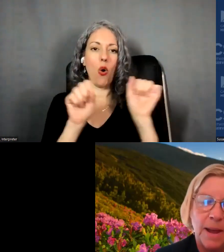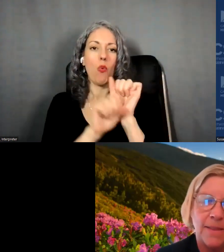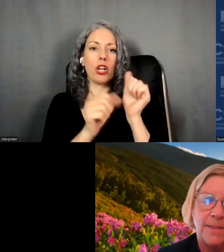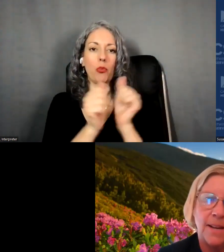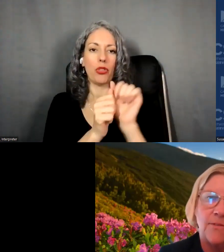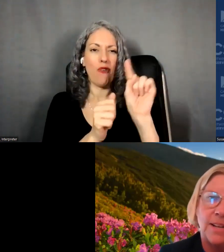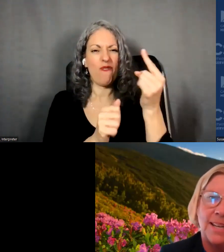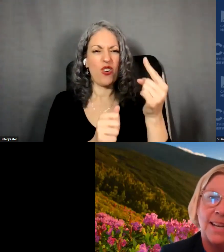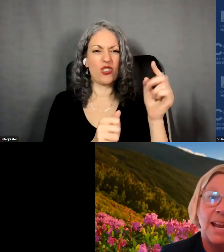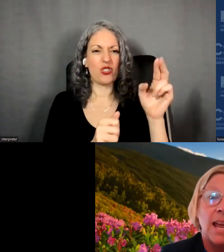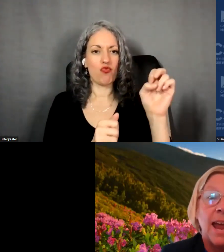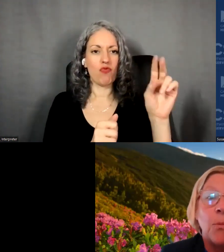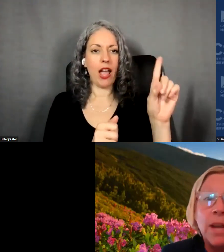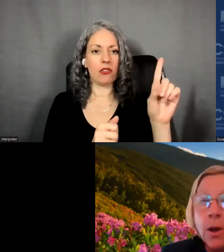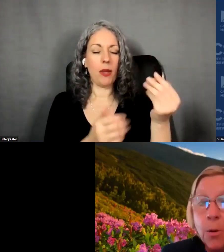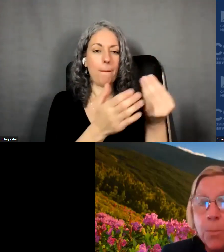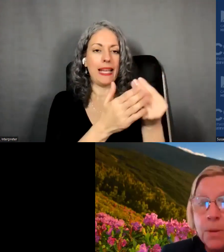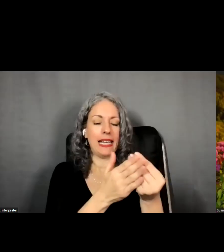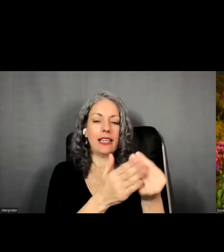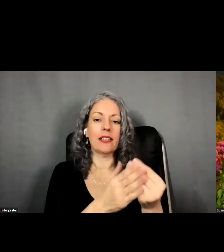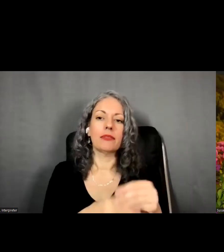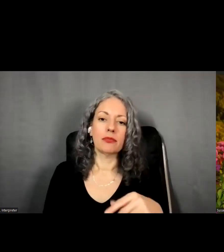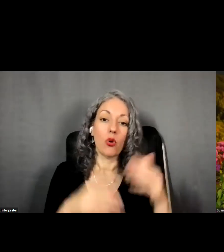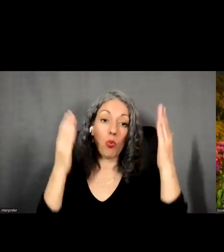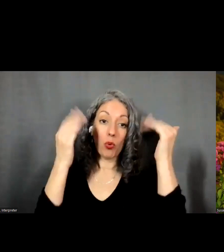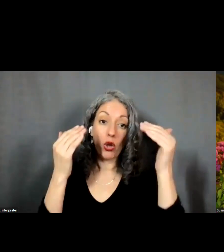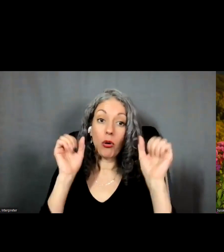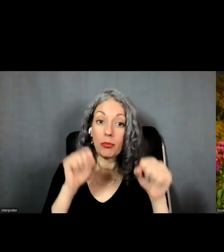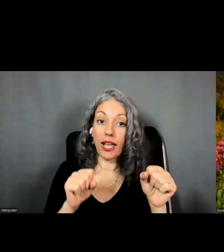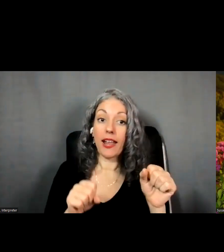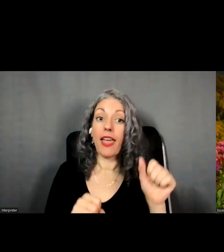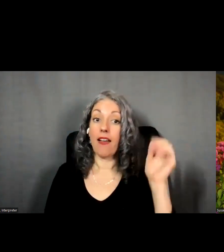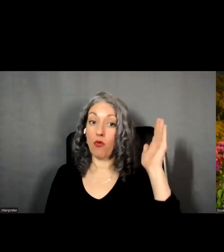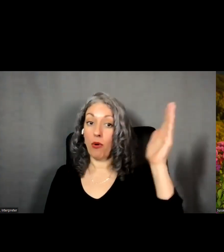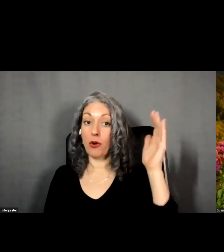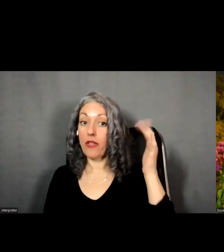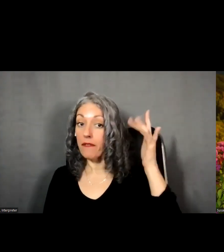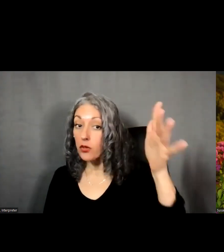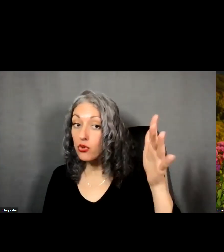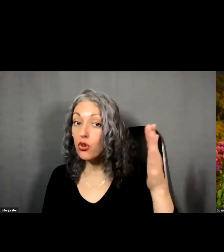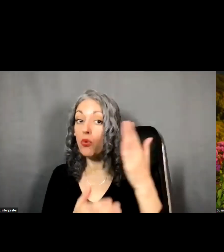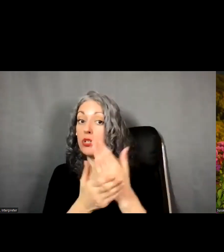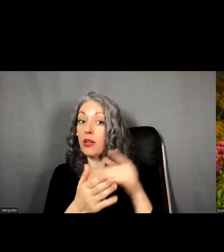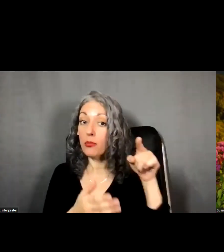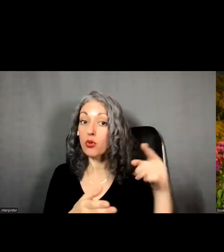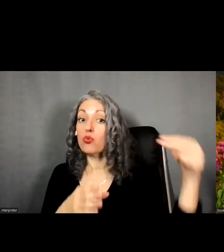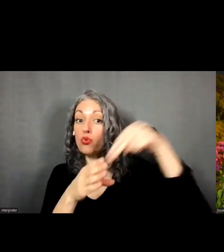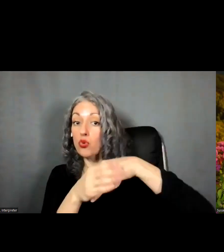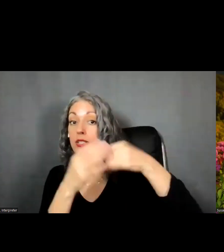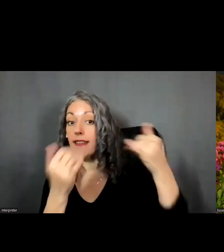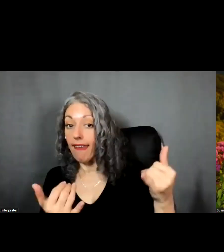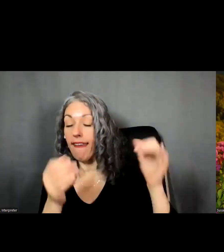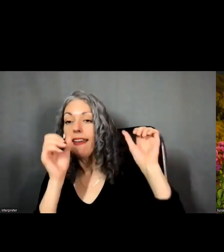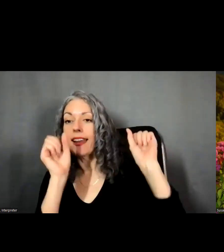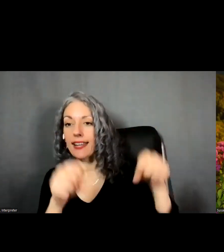round of PATH cited funding. And we hope that we can have a webinar in the future where some of you who are joining today can